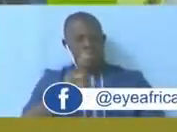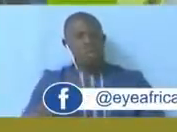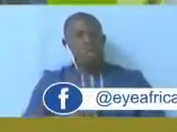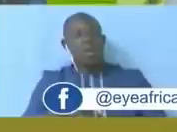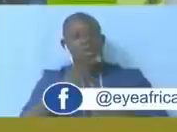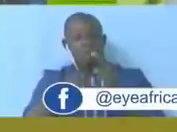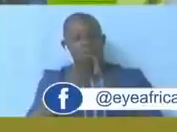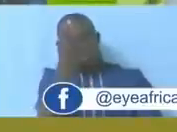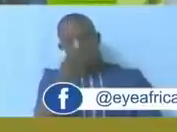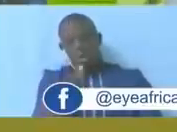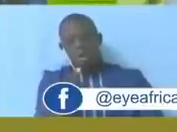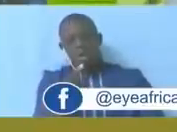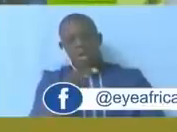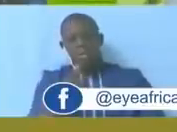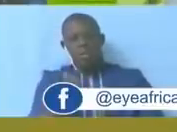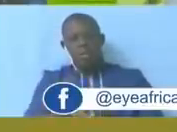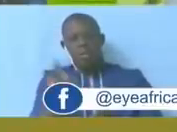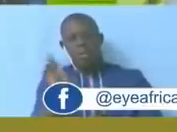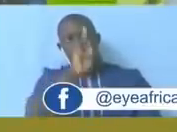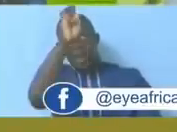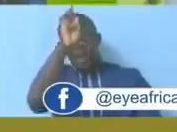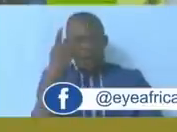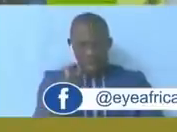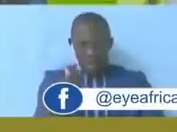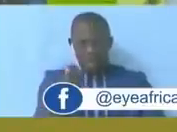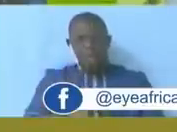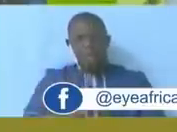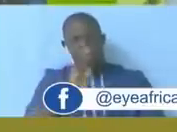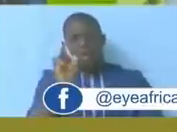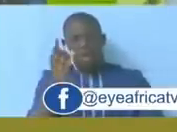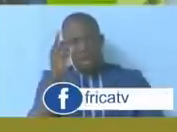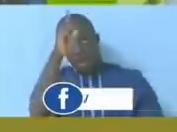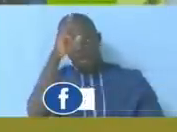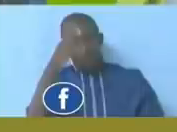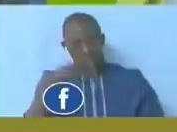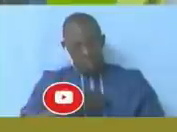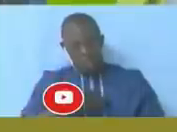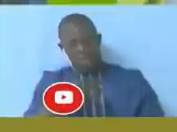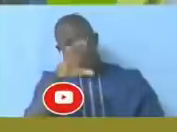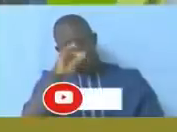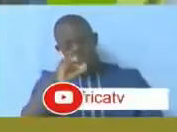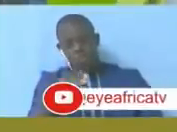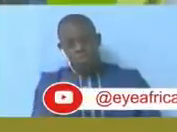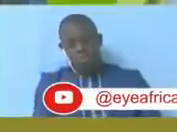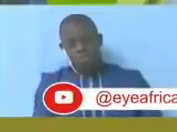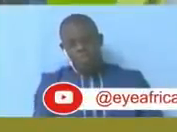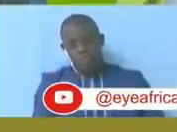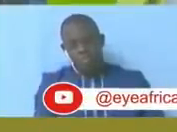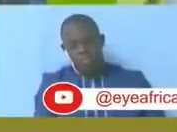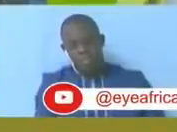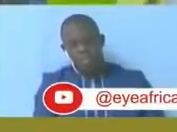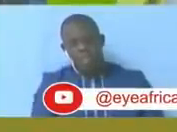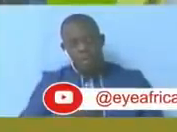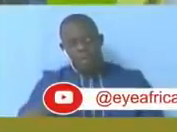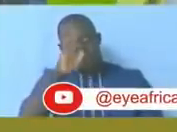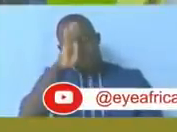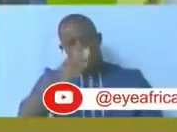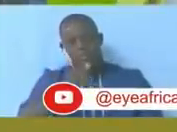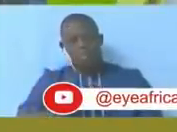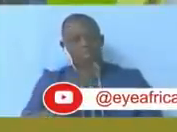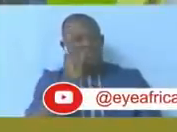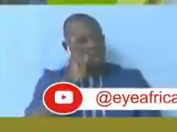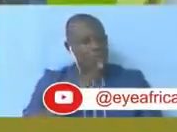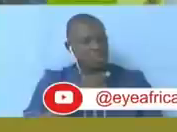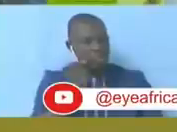It's only by the will and the power of the Almighty. I thank my parents.